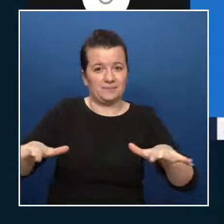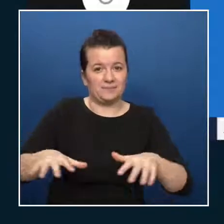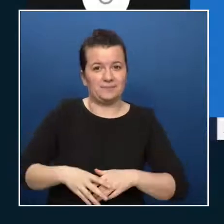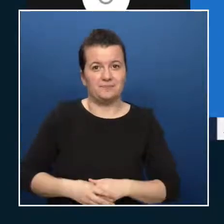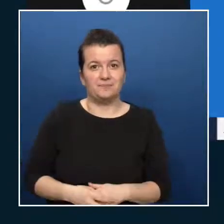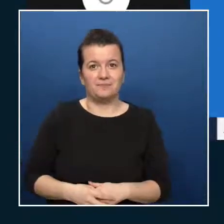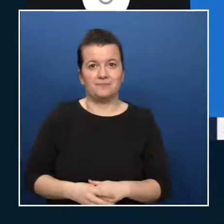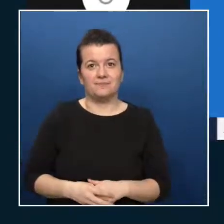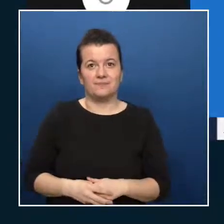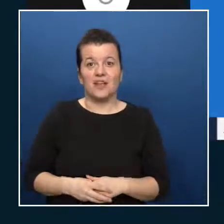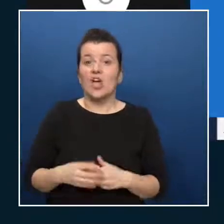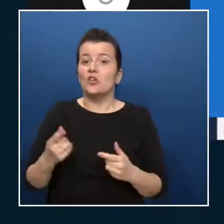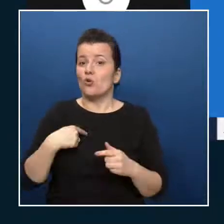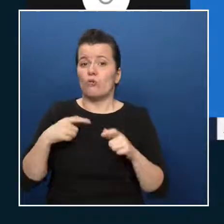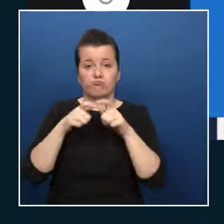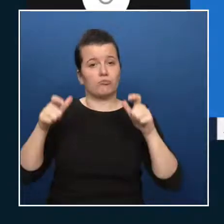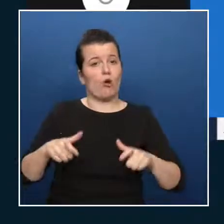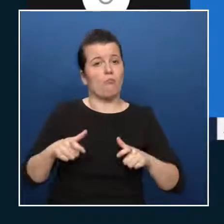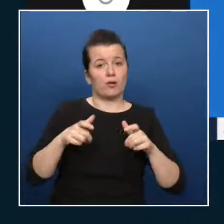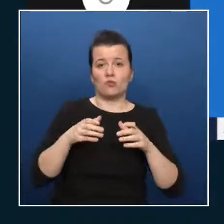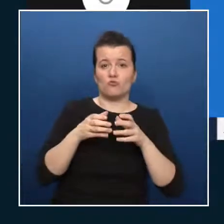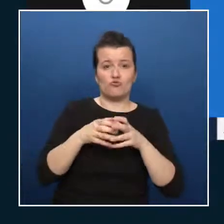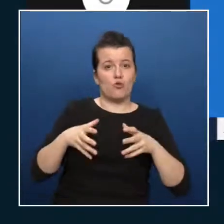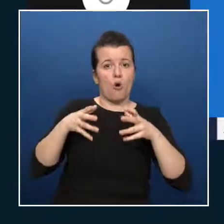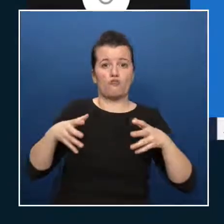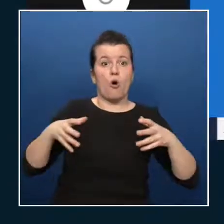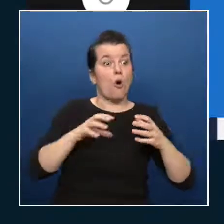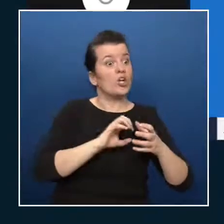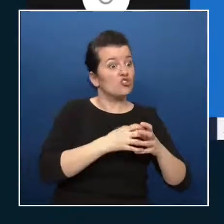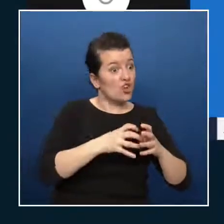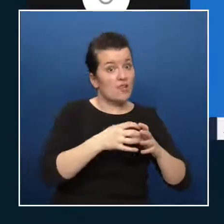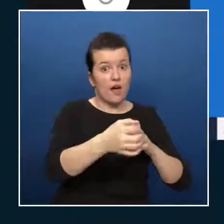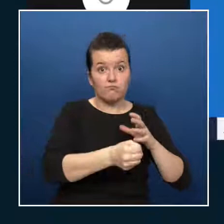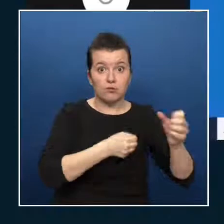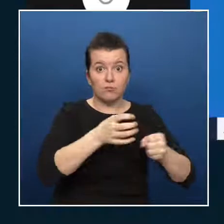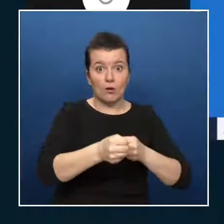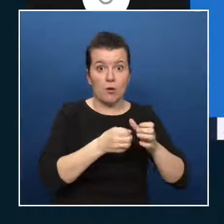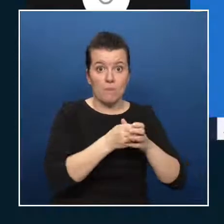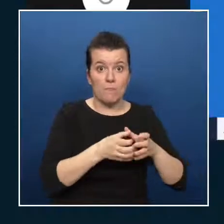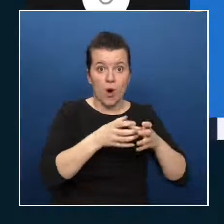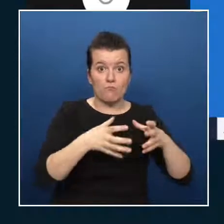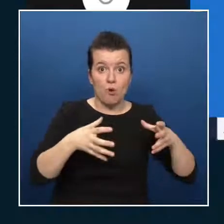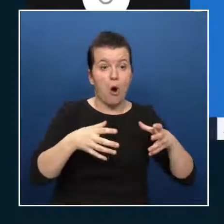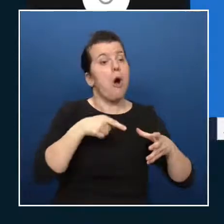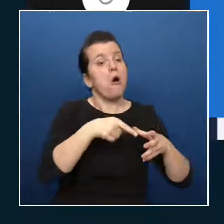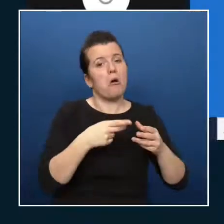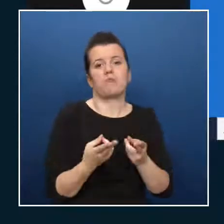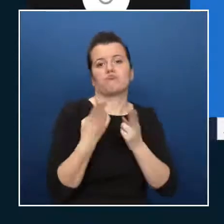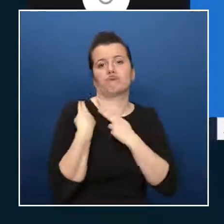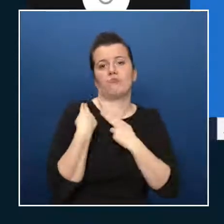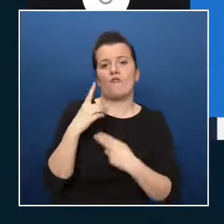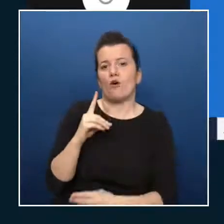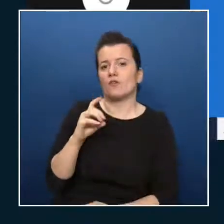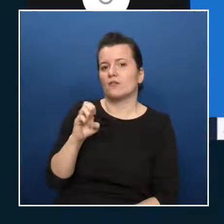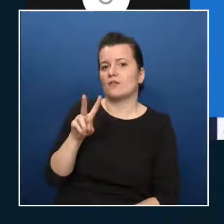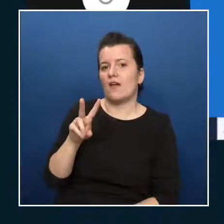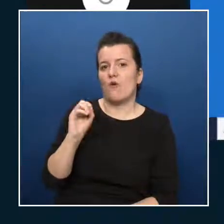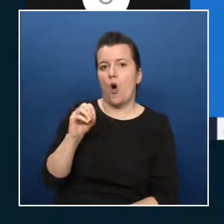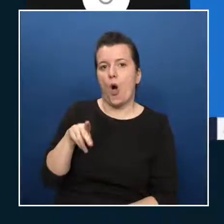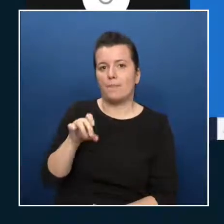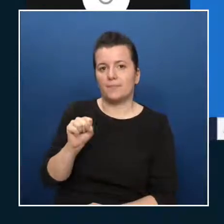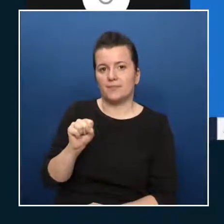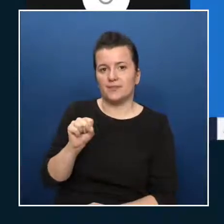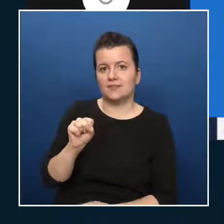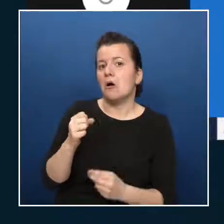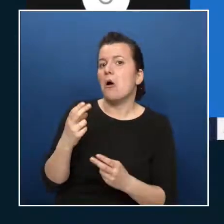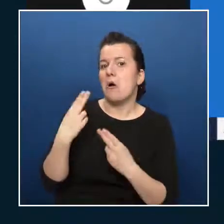get more engineers, and you can actually have a dedicated engineer for your DevOps processes at your company, then you can